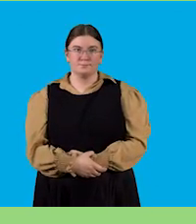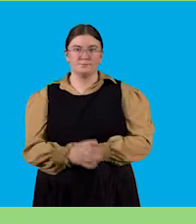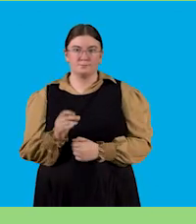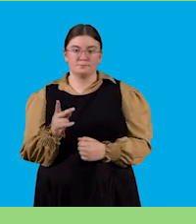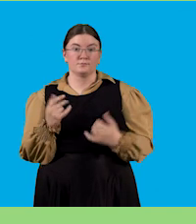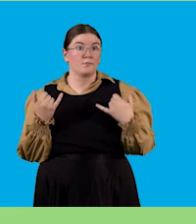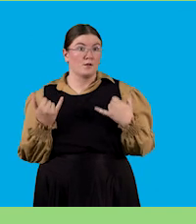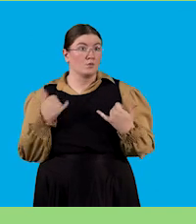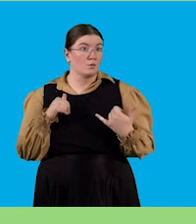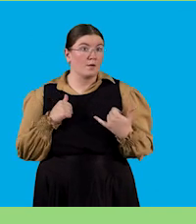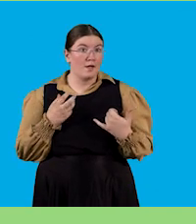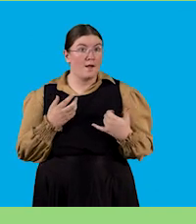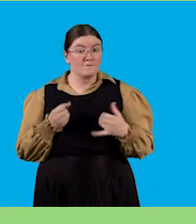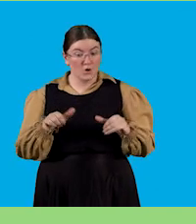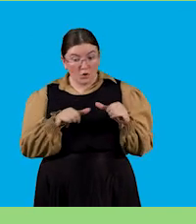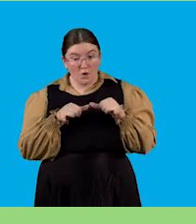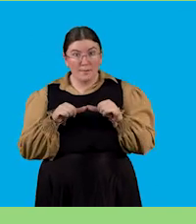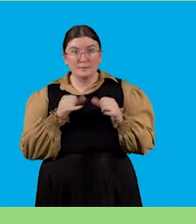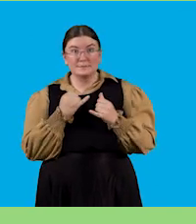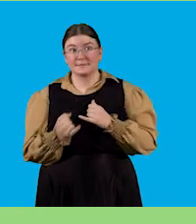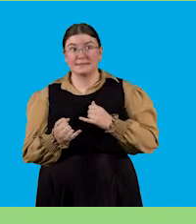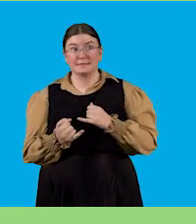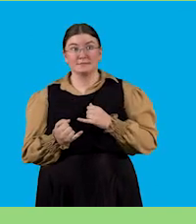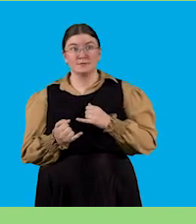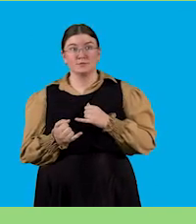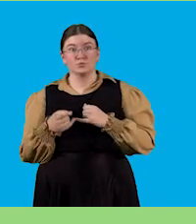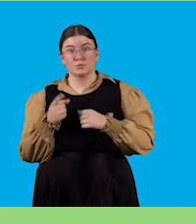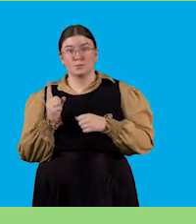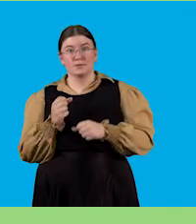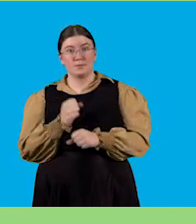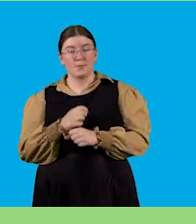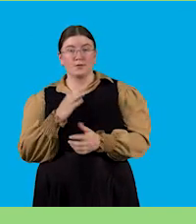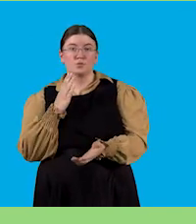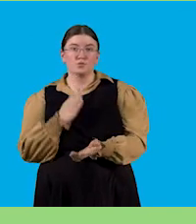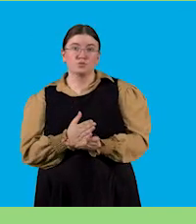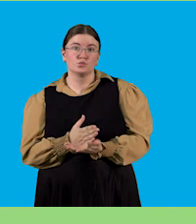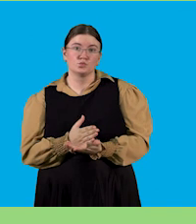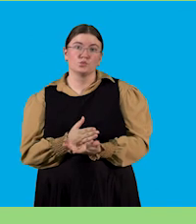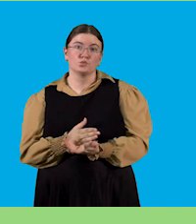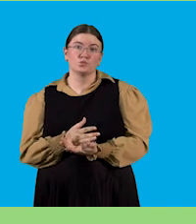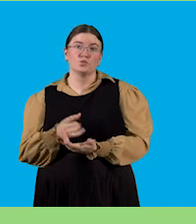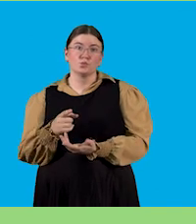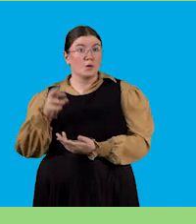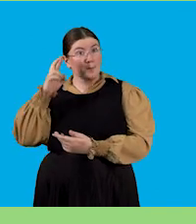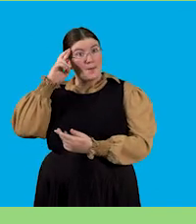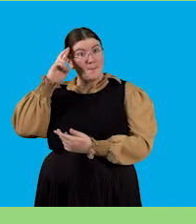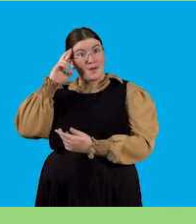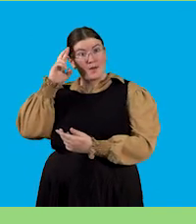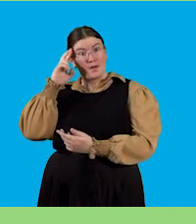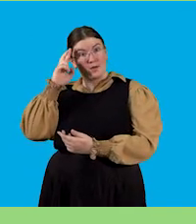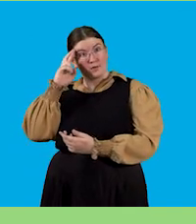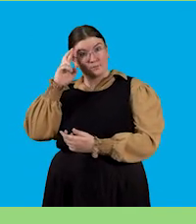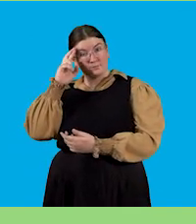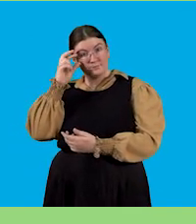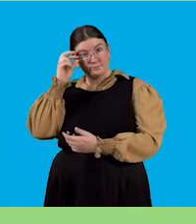Okay, now we have common errors. You must just make sure that you remember that